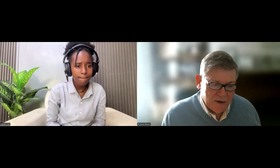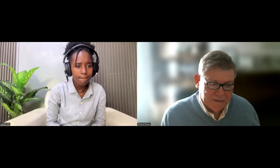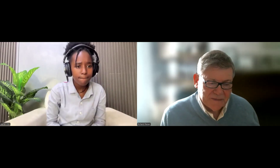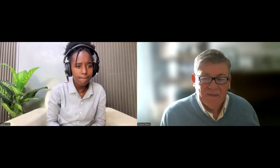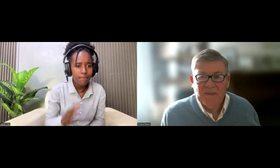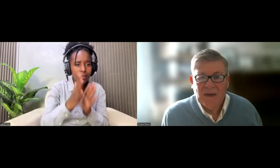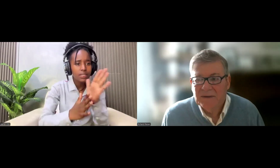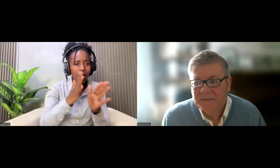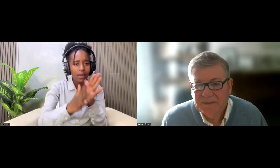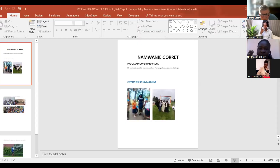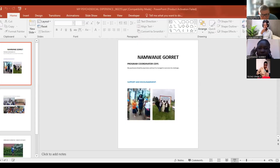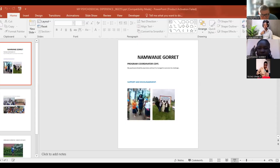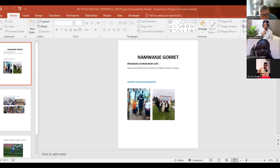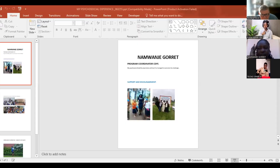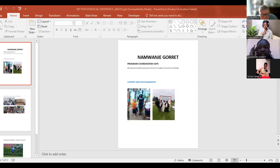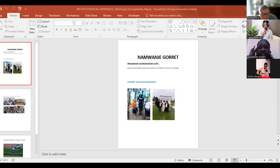can see you?